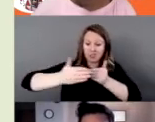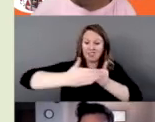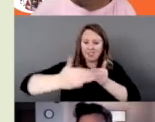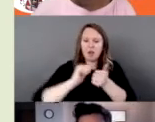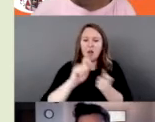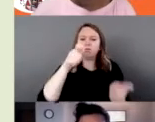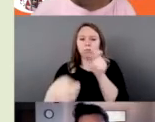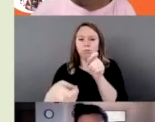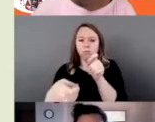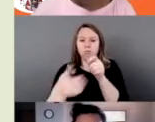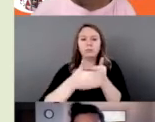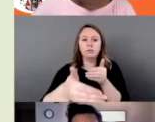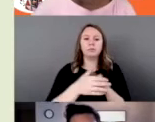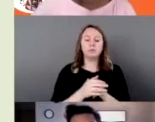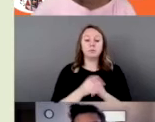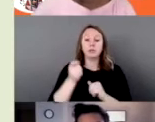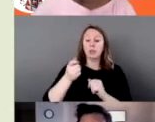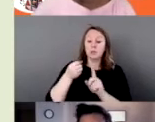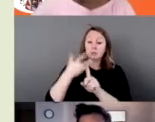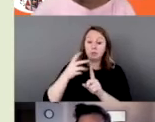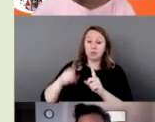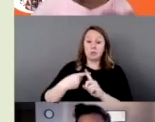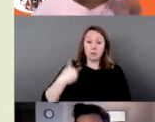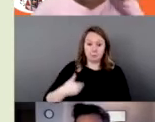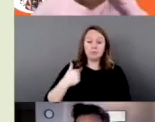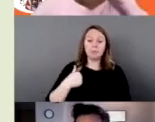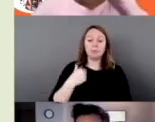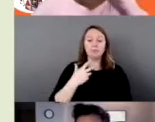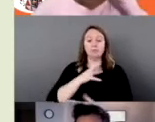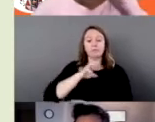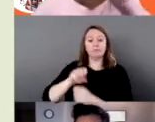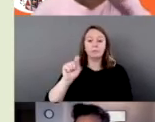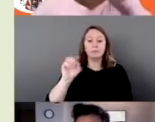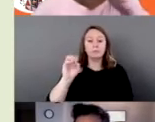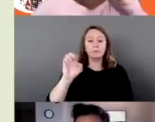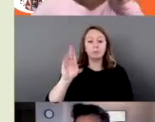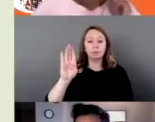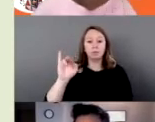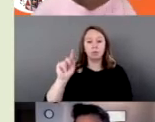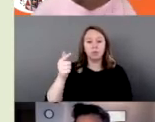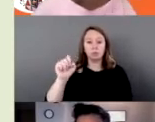me. As Ty mentioned, I am a citizen of the Stockbridge Munsee tribe in Wisconsin.